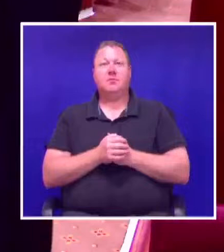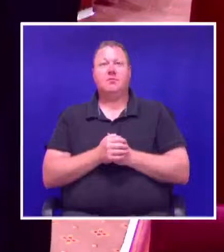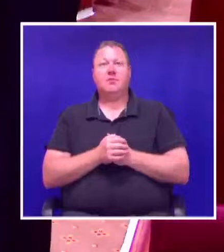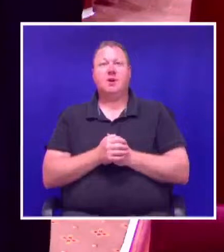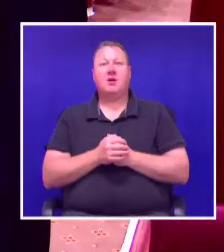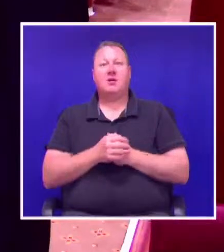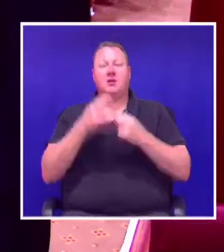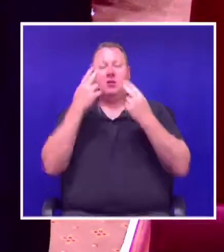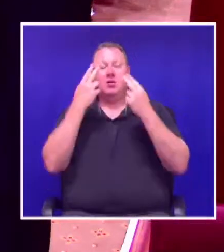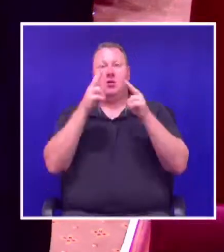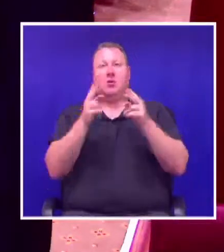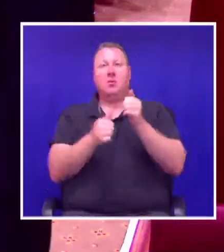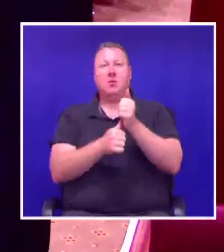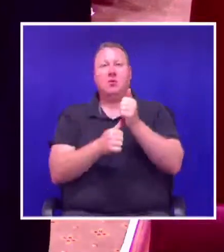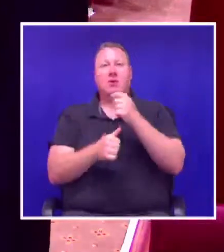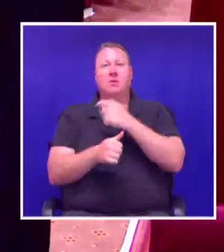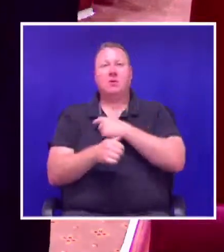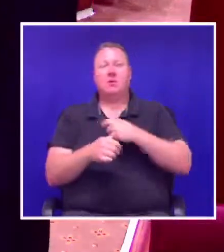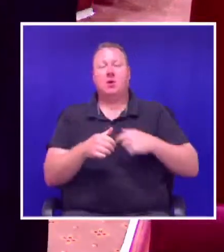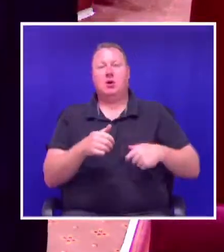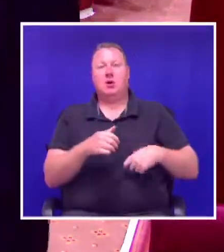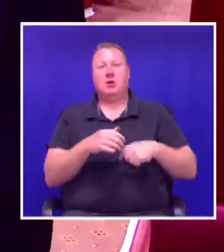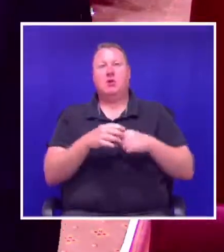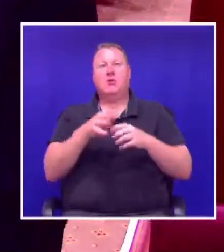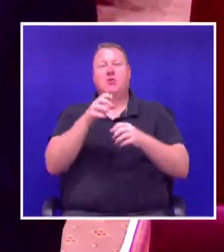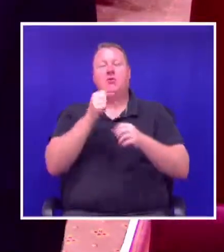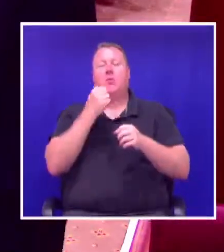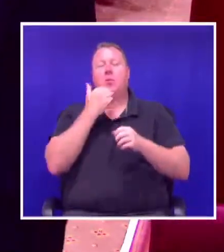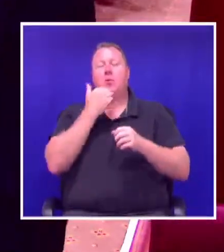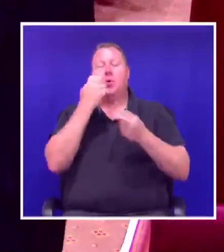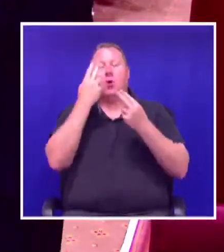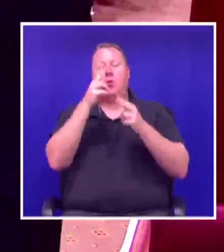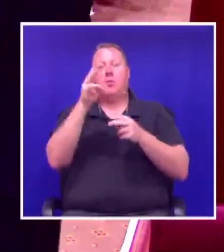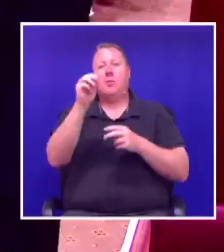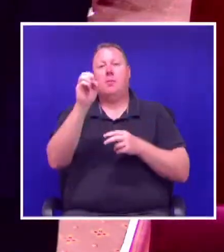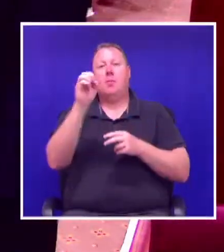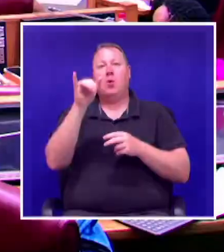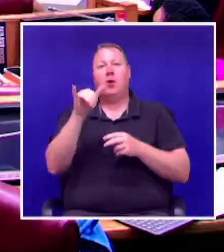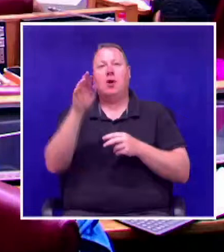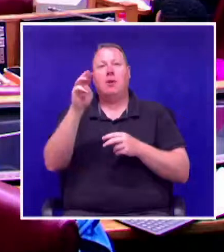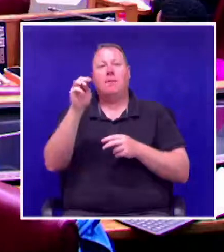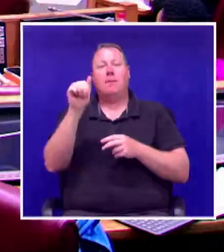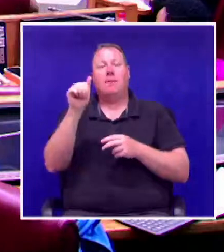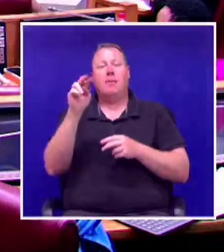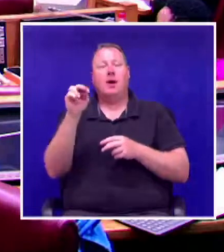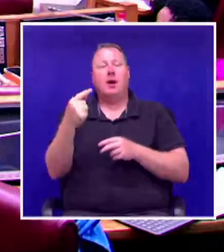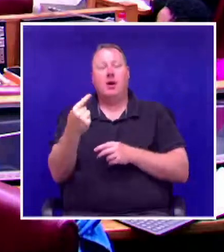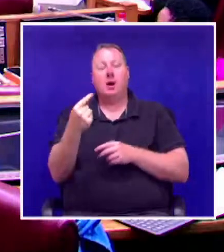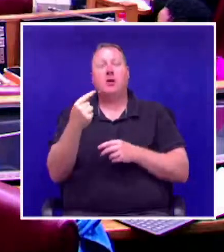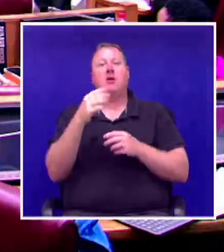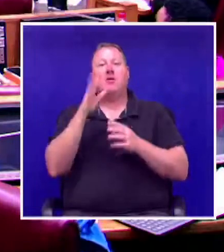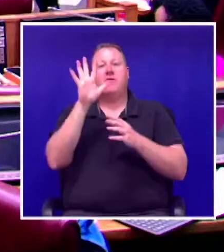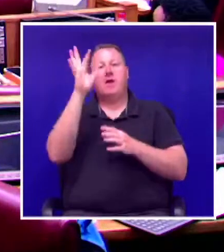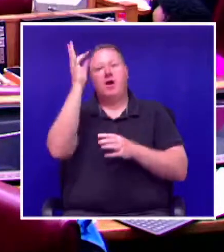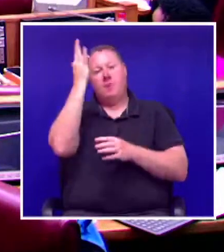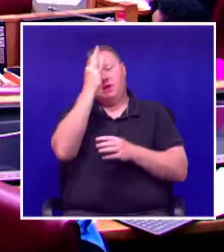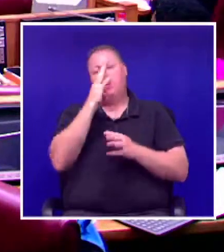Honourable Deputy President, the first question was from the Honourable Moe Mang, and you have 5 minutes to respond.